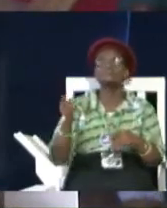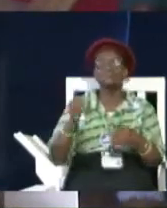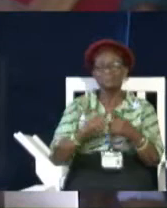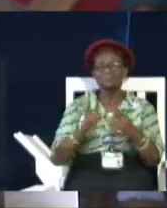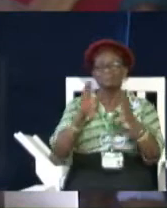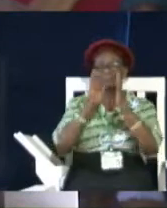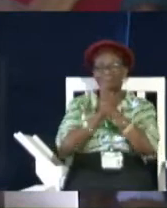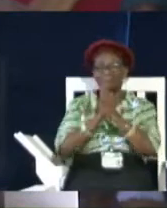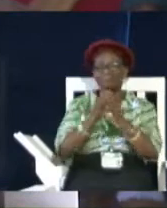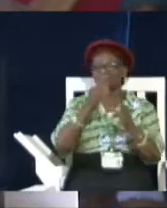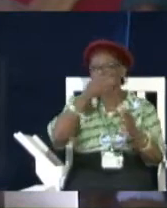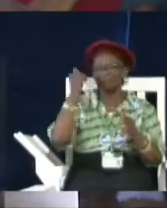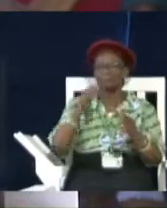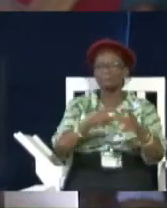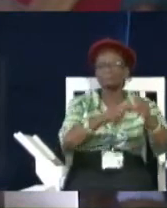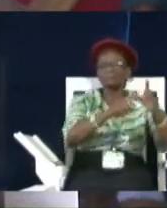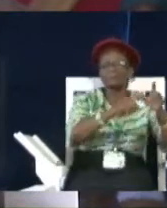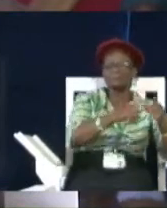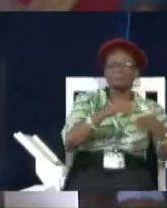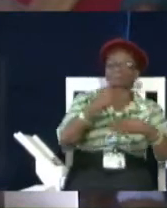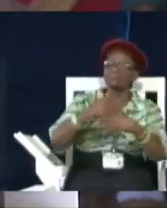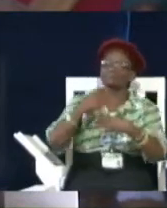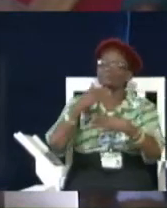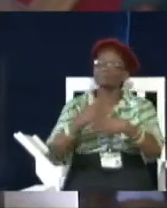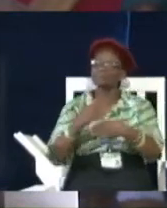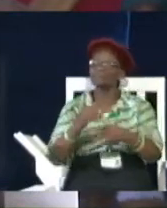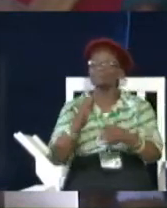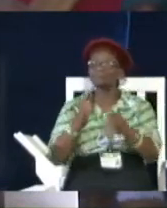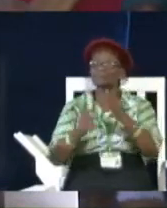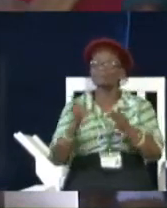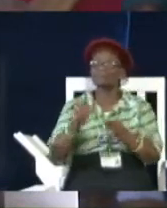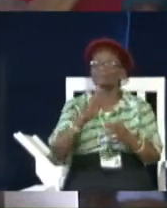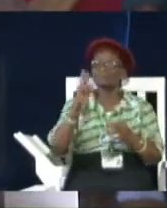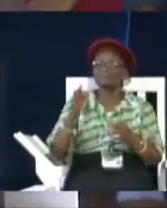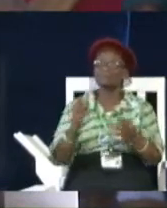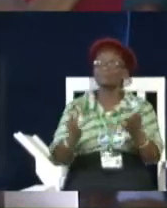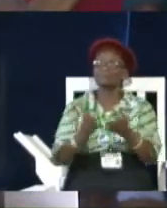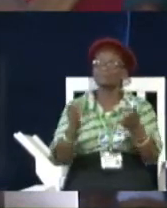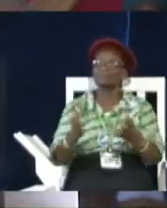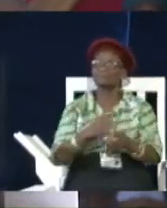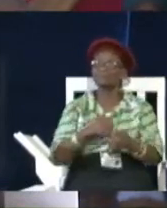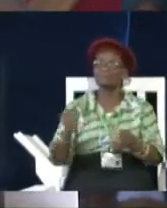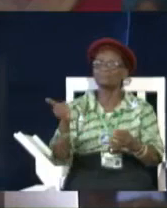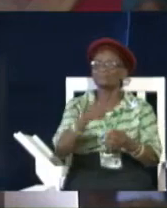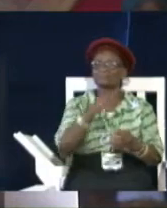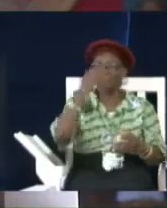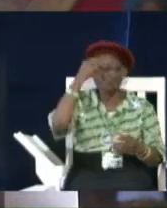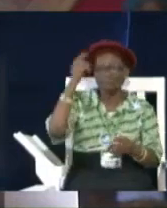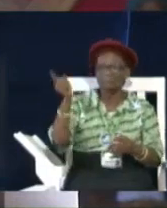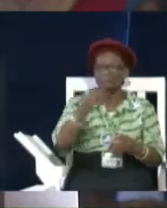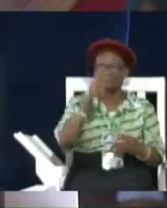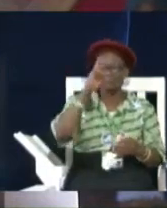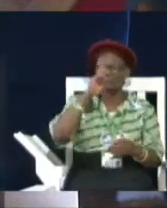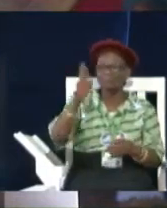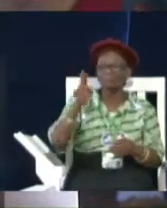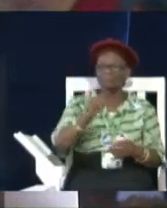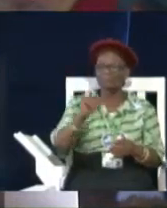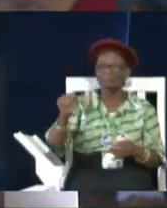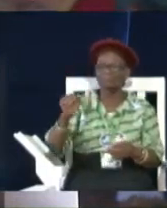If you are here and you claim to be a child of God and you are